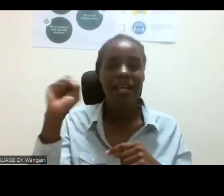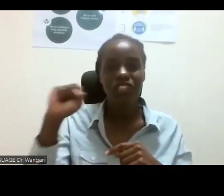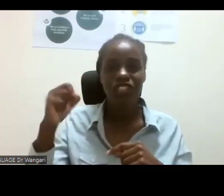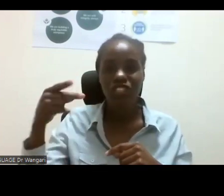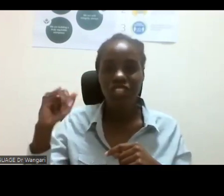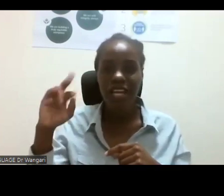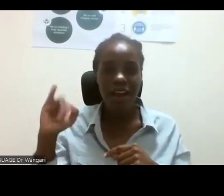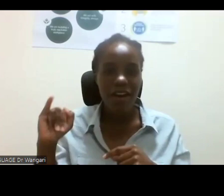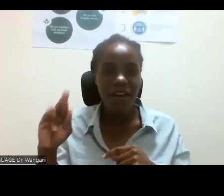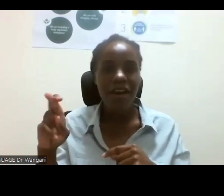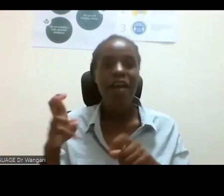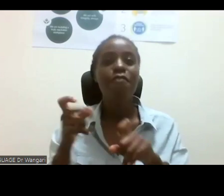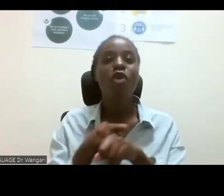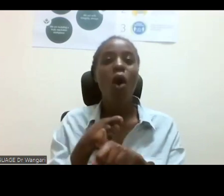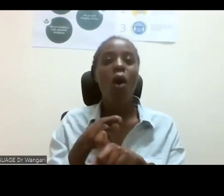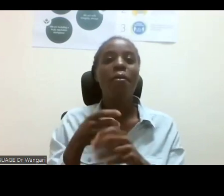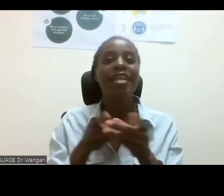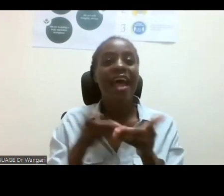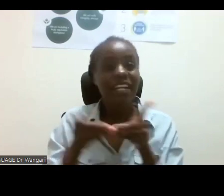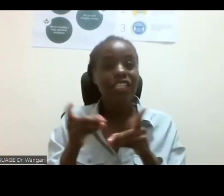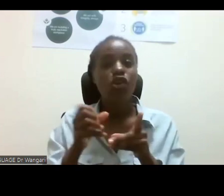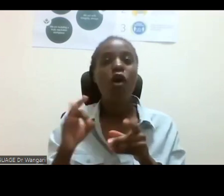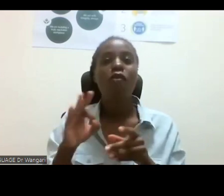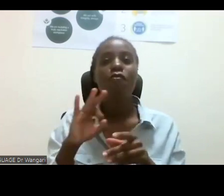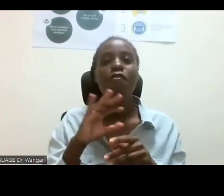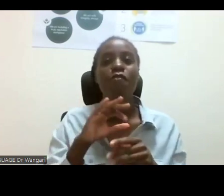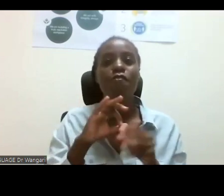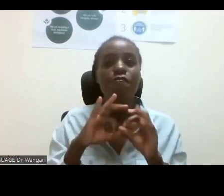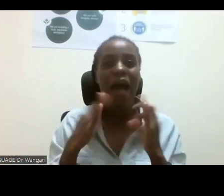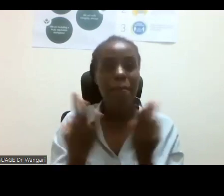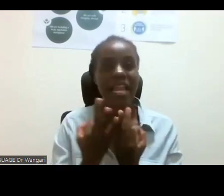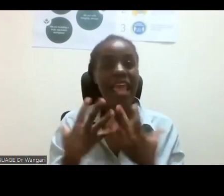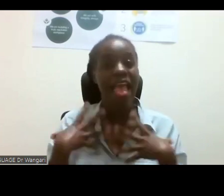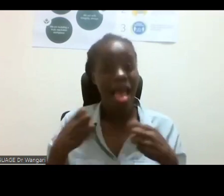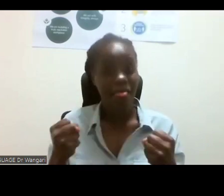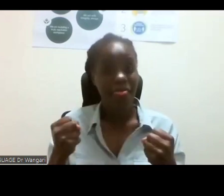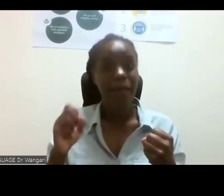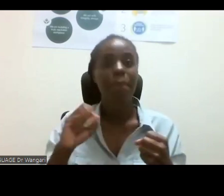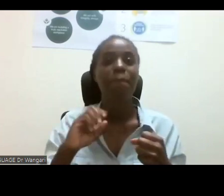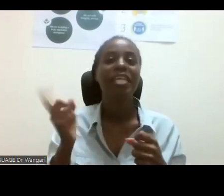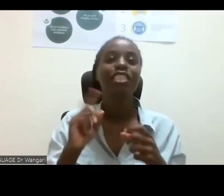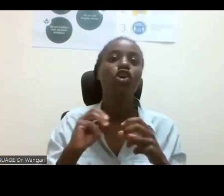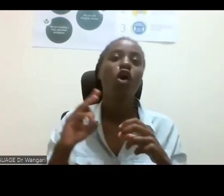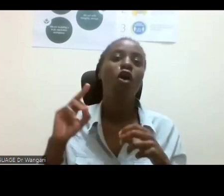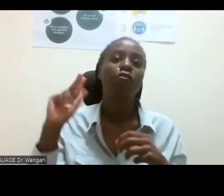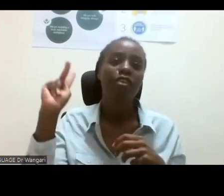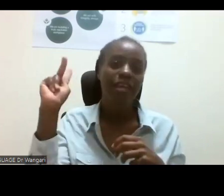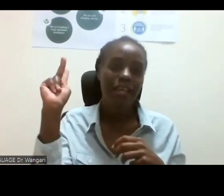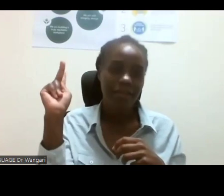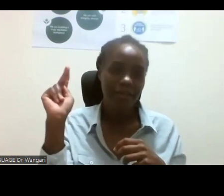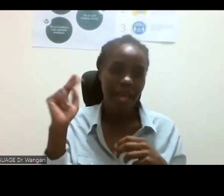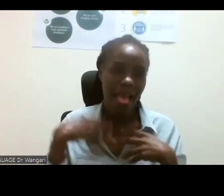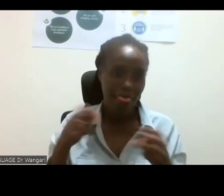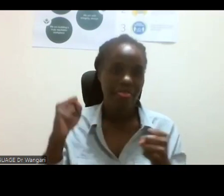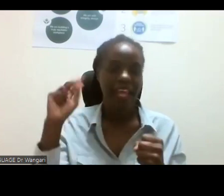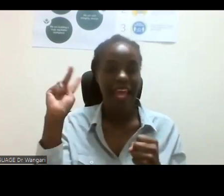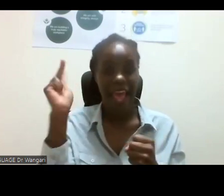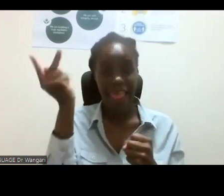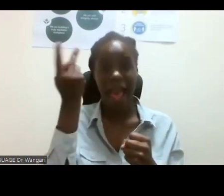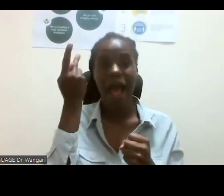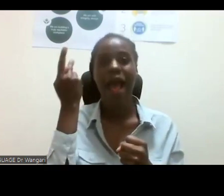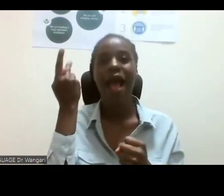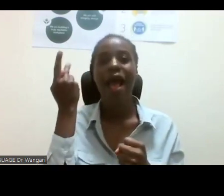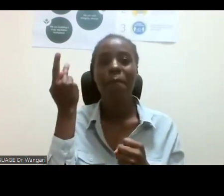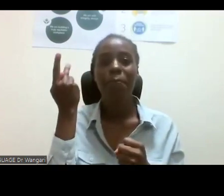Directorate of Family Health at the Ministry of Health in Kenya. He has been entrusted with the expansive role of overseeing the Directorate